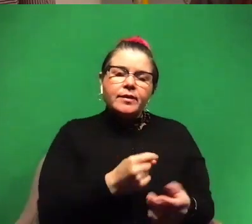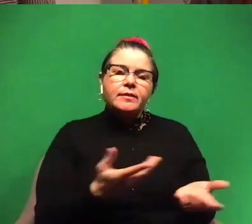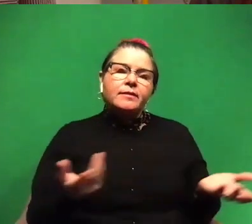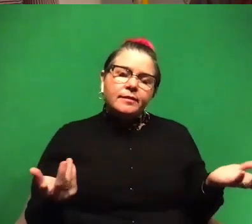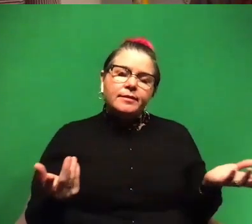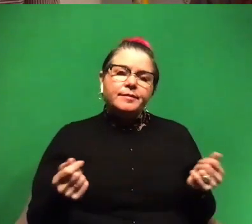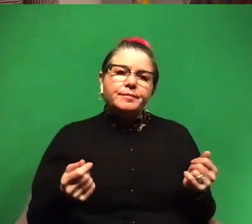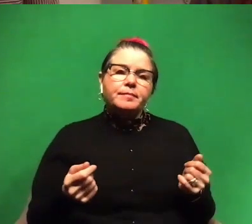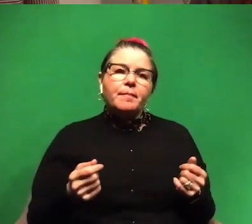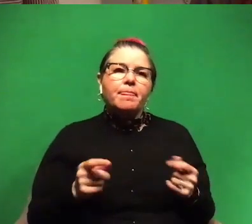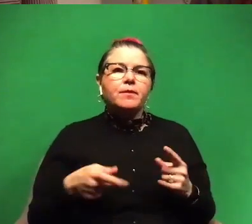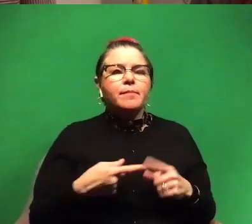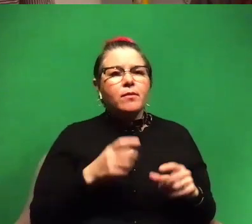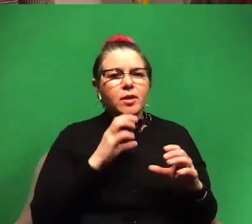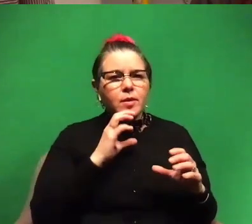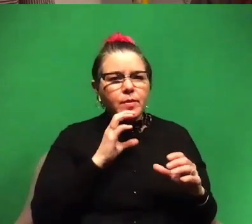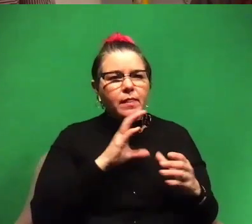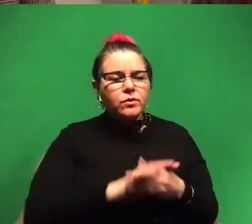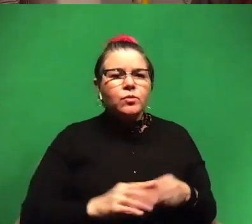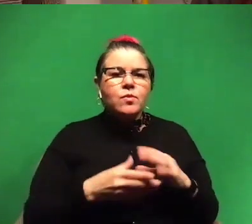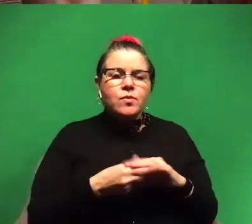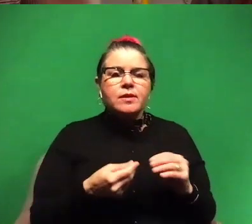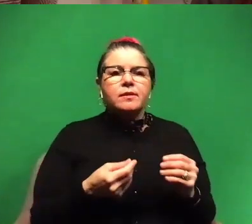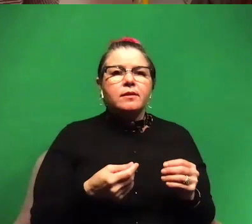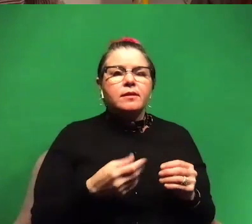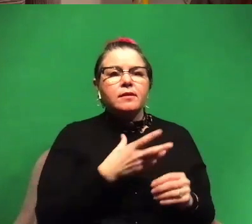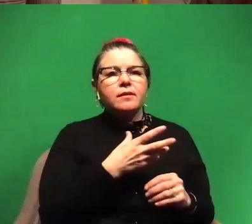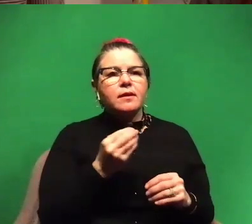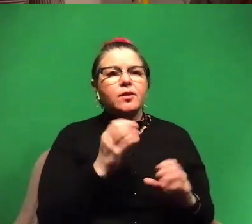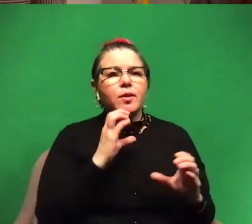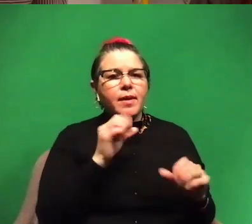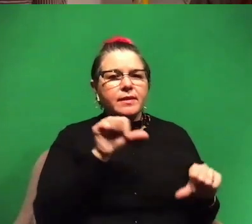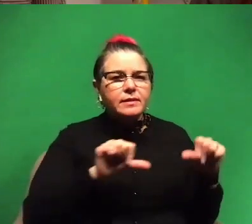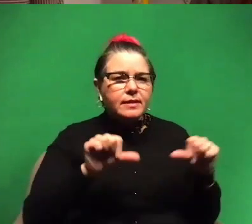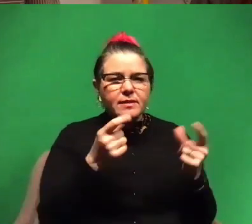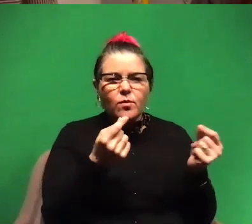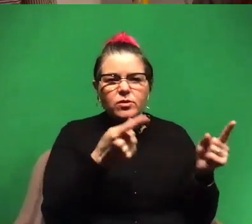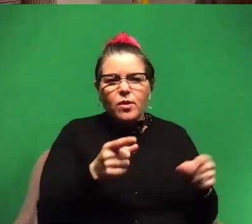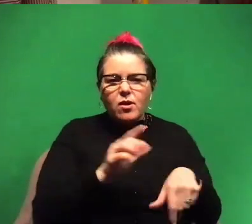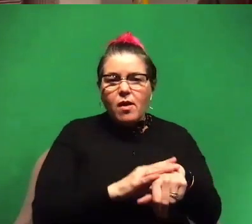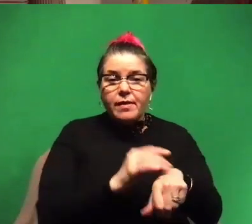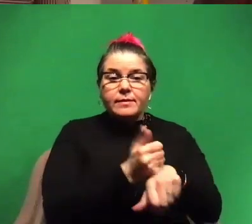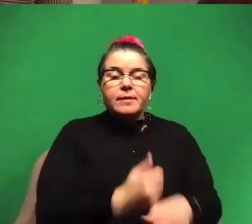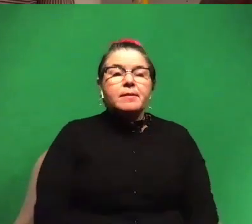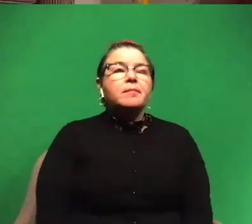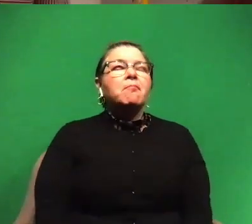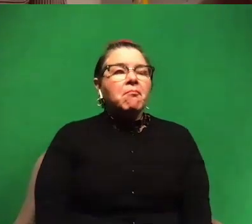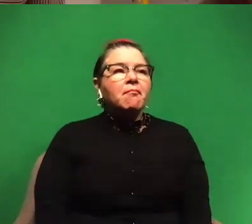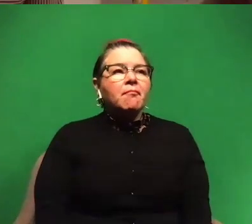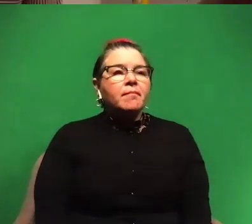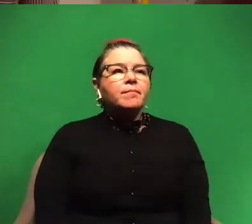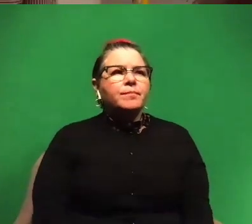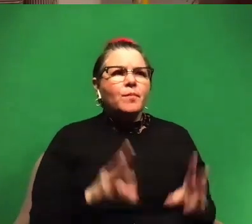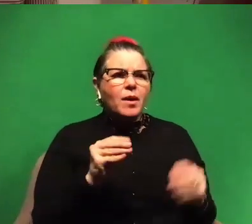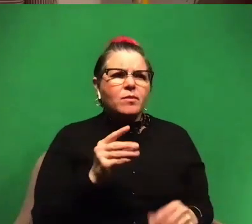lot about kind of communicating that story and communicating the science of what's going on site as well. Mm-hmm. Wow, that's